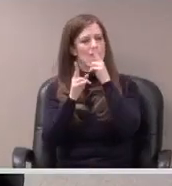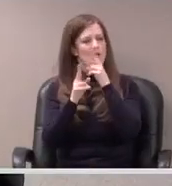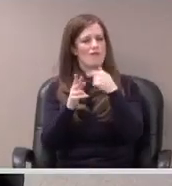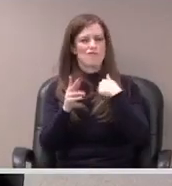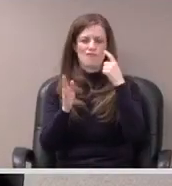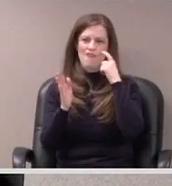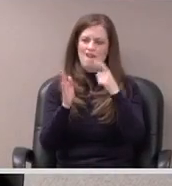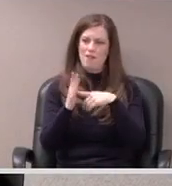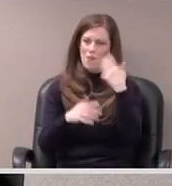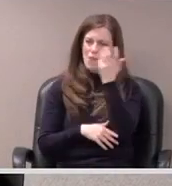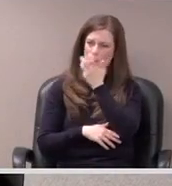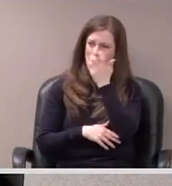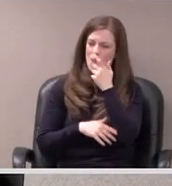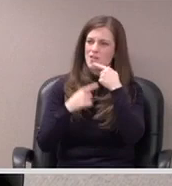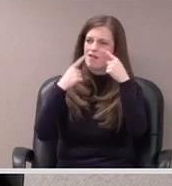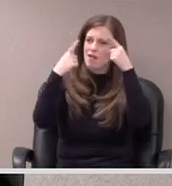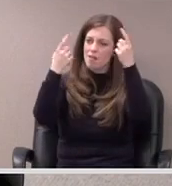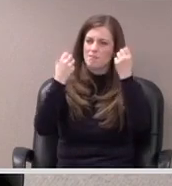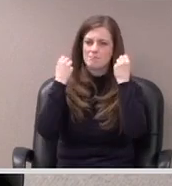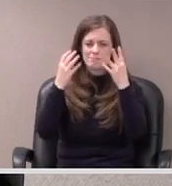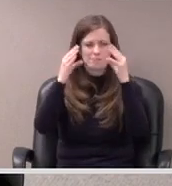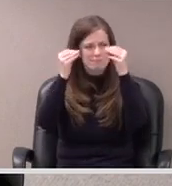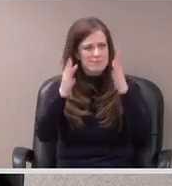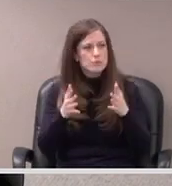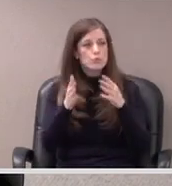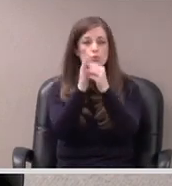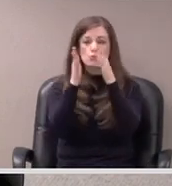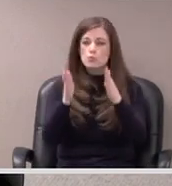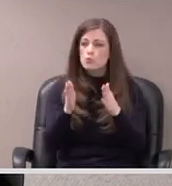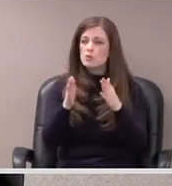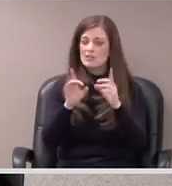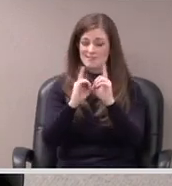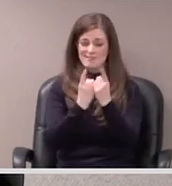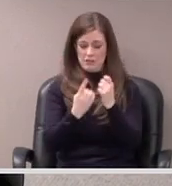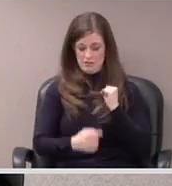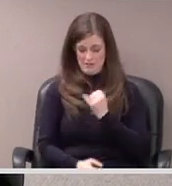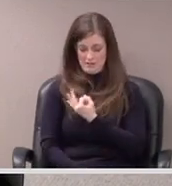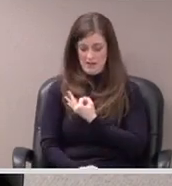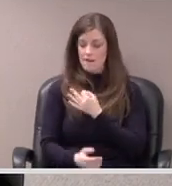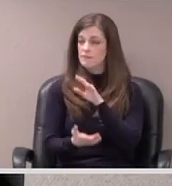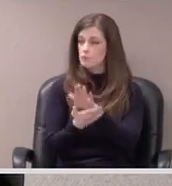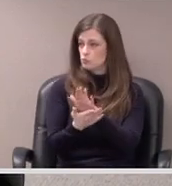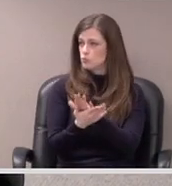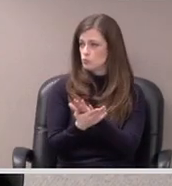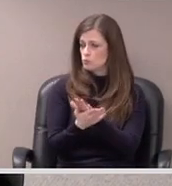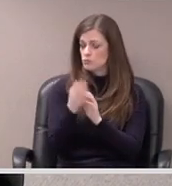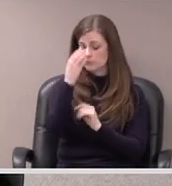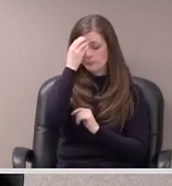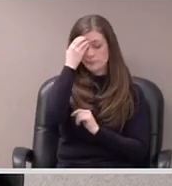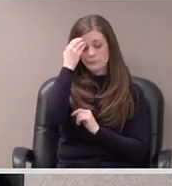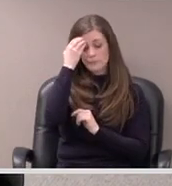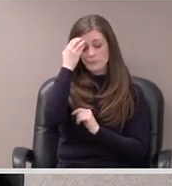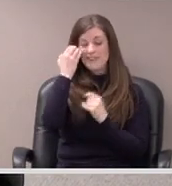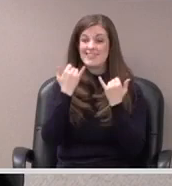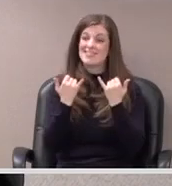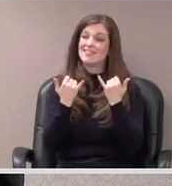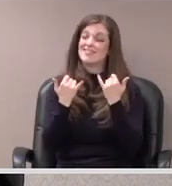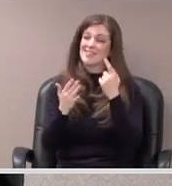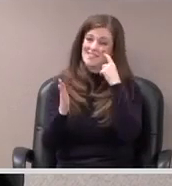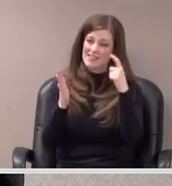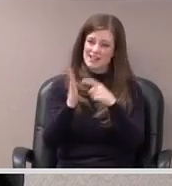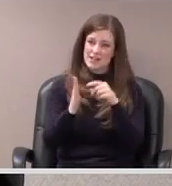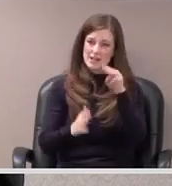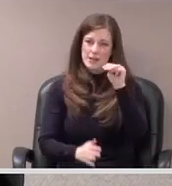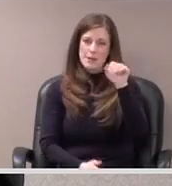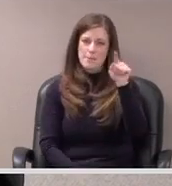outstanding accomplishments of several teachers, students, district staff, and our schools. We begin tonight recognizing